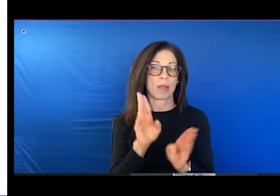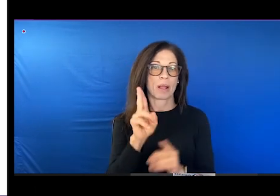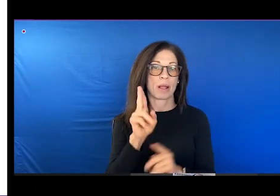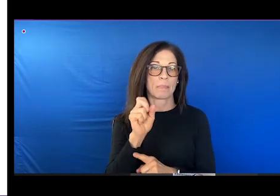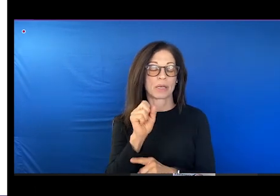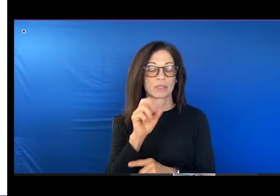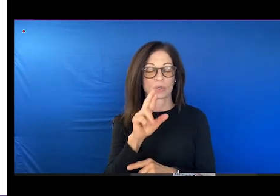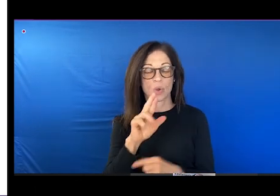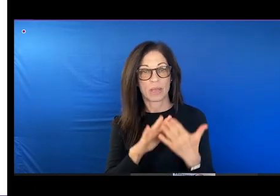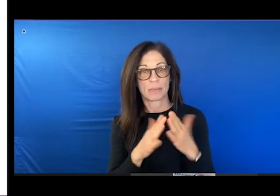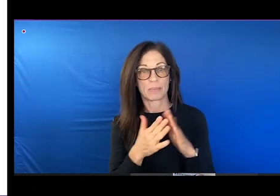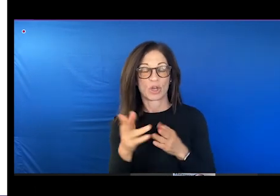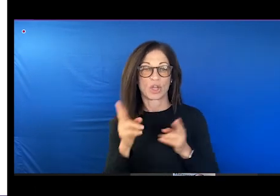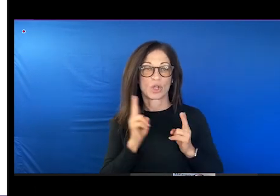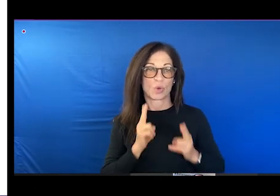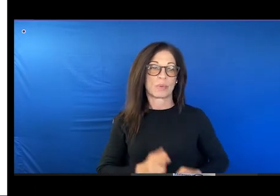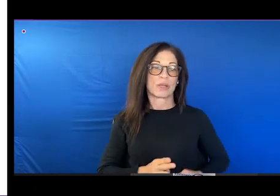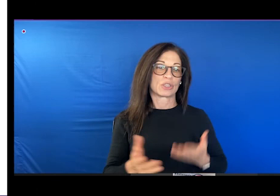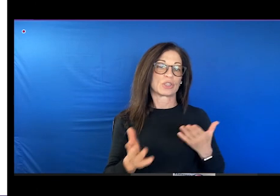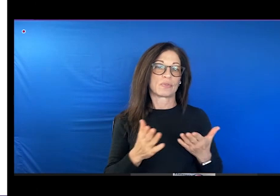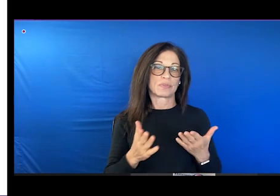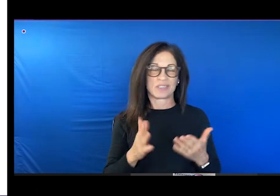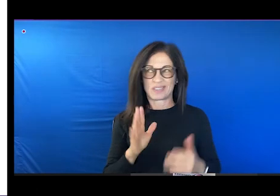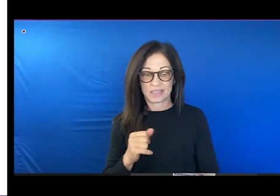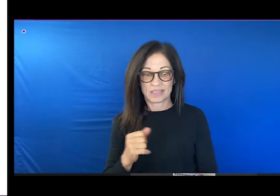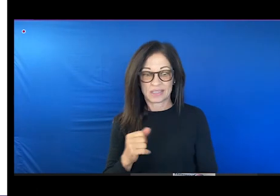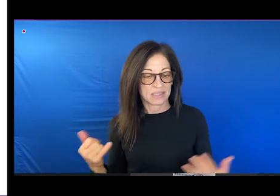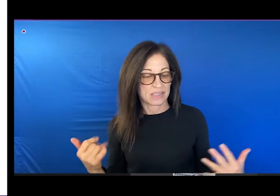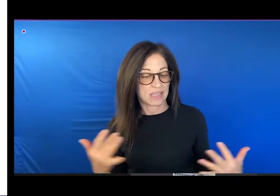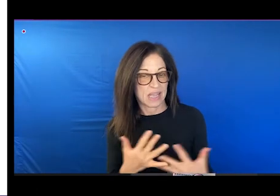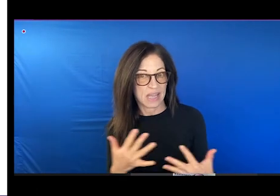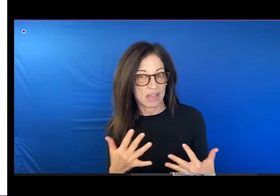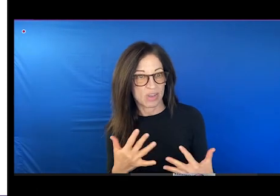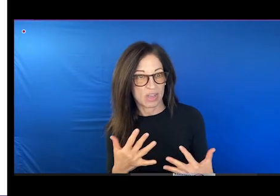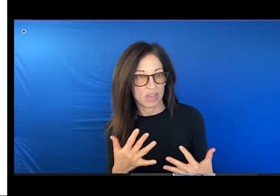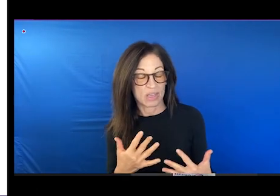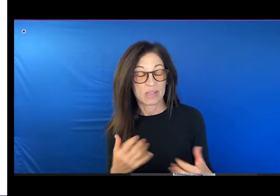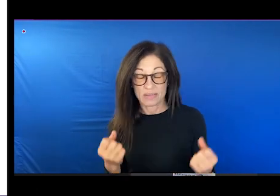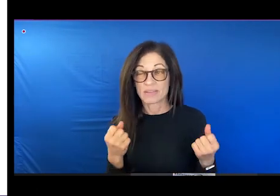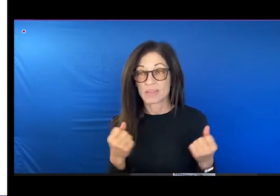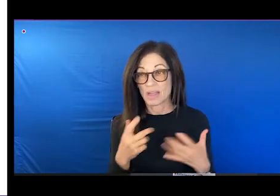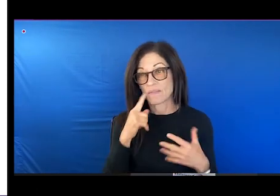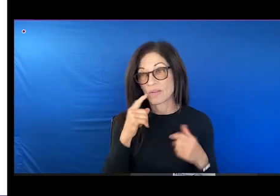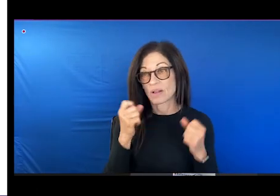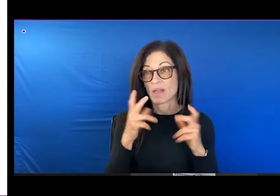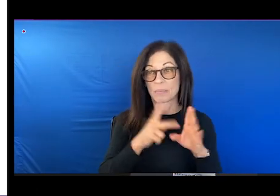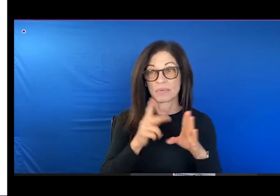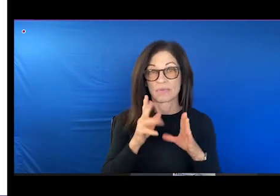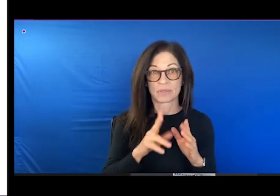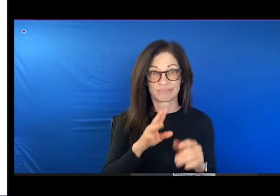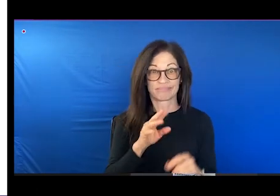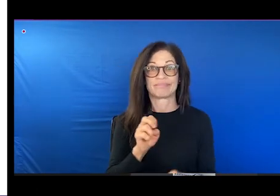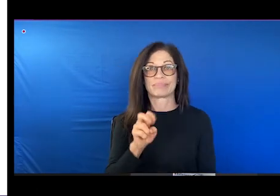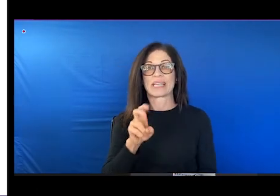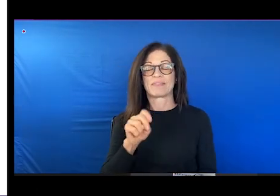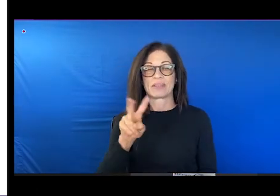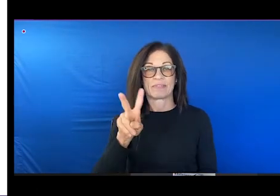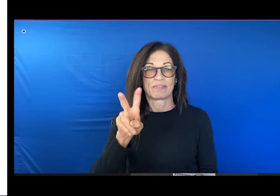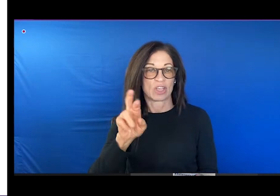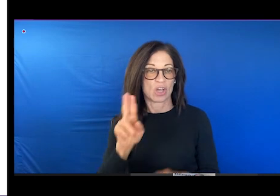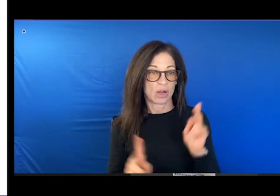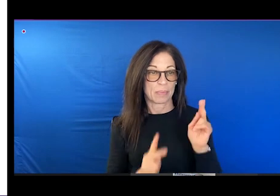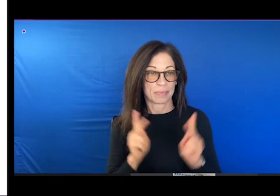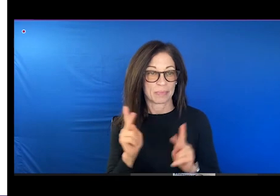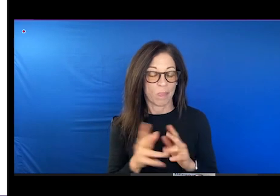a public bus or a community human service transportation mode. And that's scary. That's scary to a lot of professionals, even the